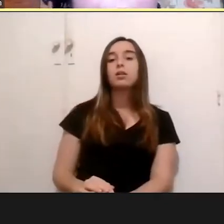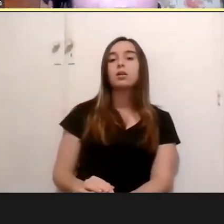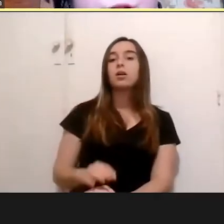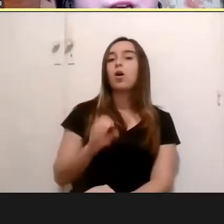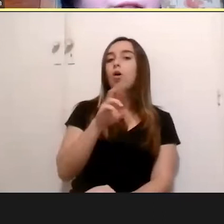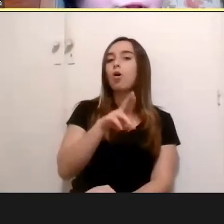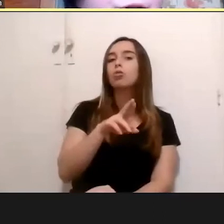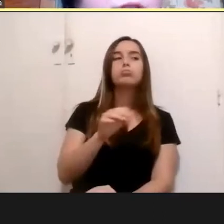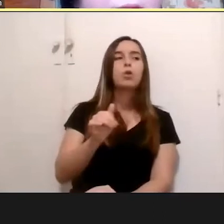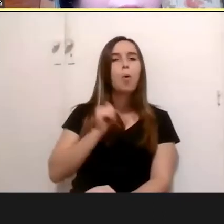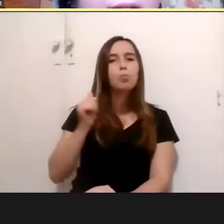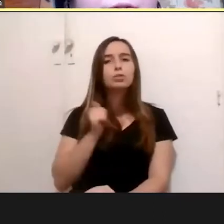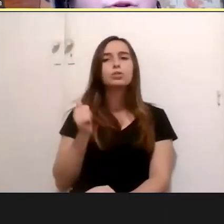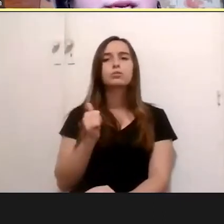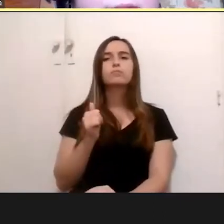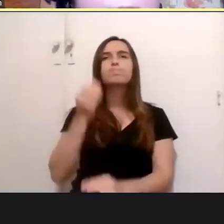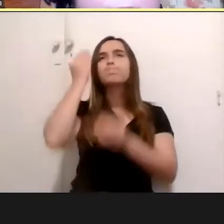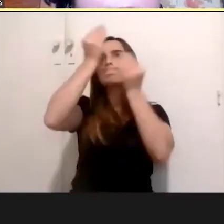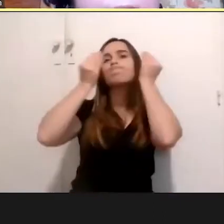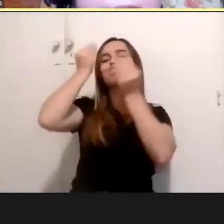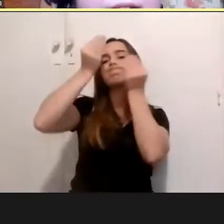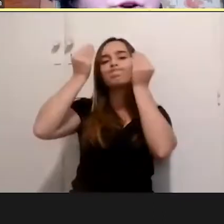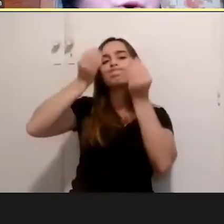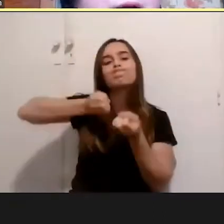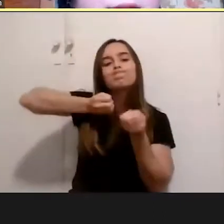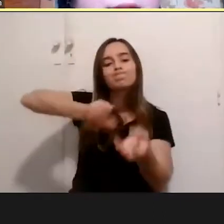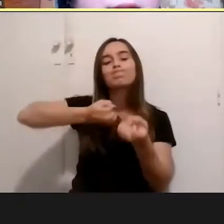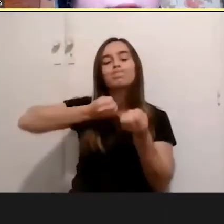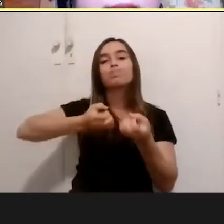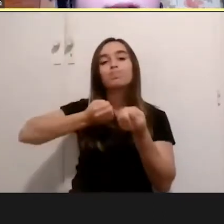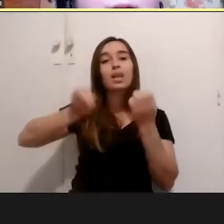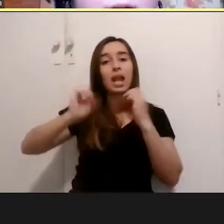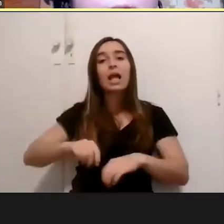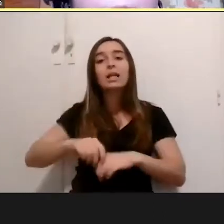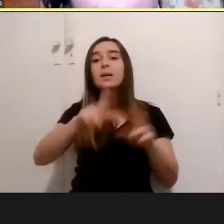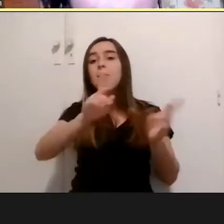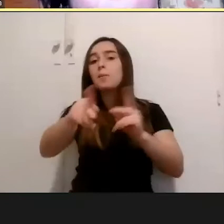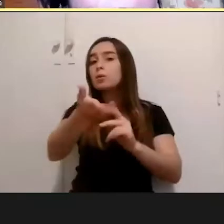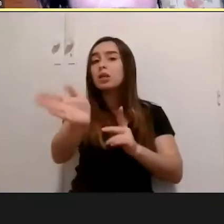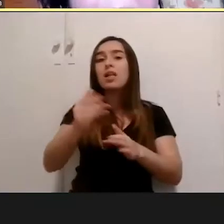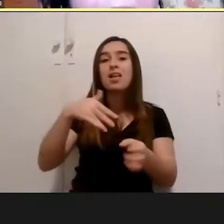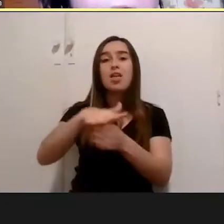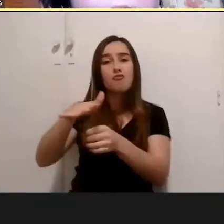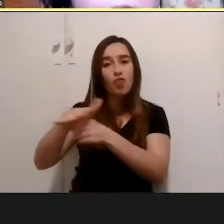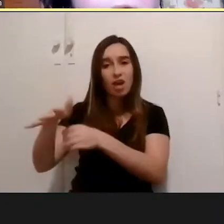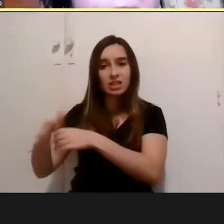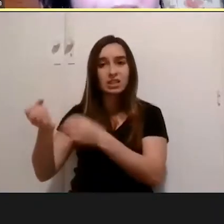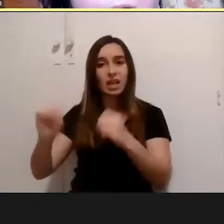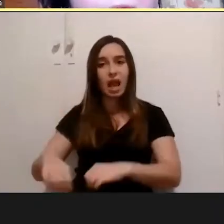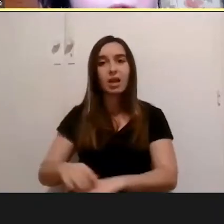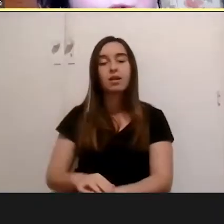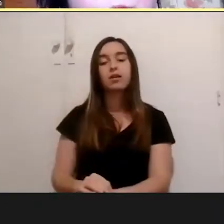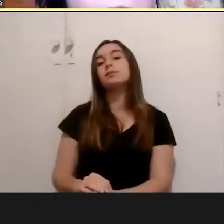opportunities to share thoughts and influence in different ways the things that are important.